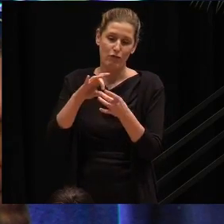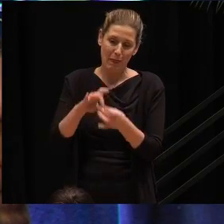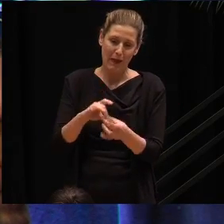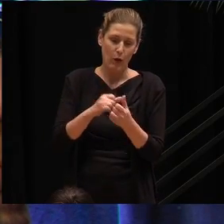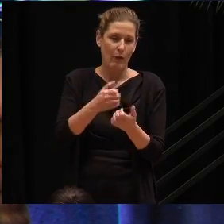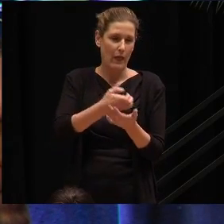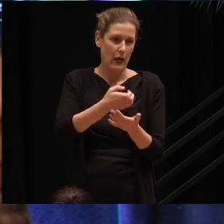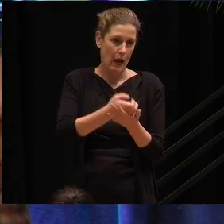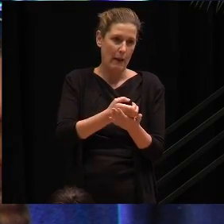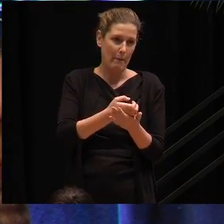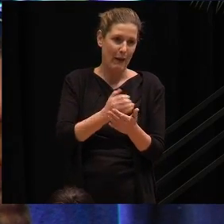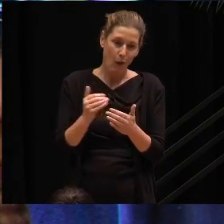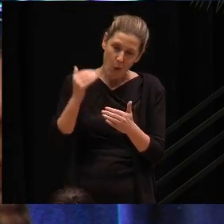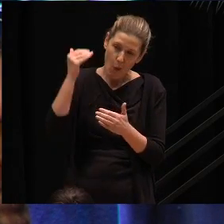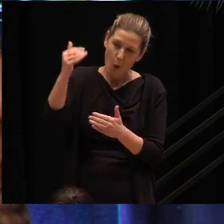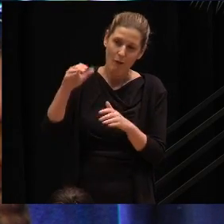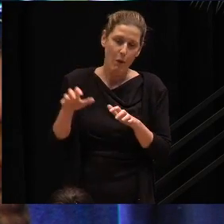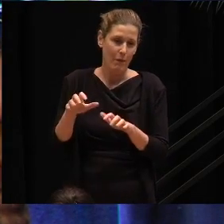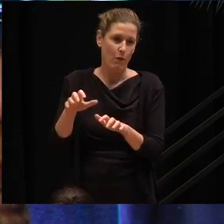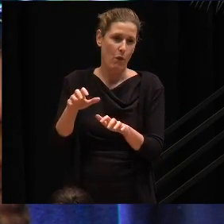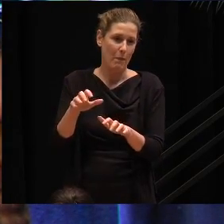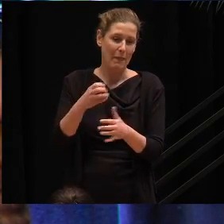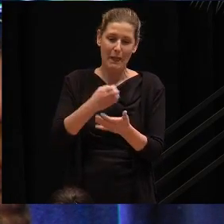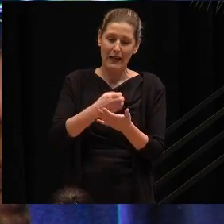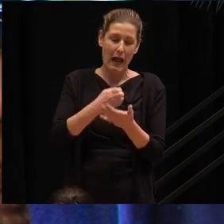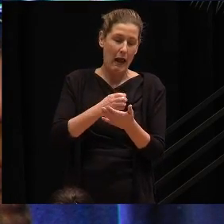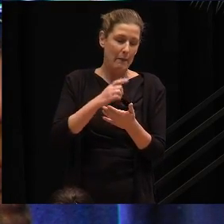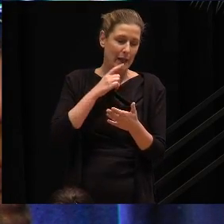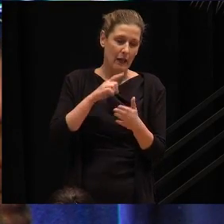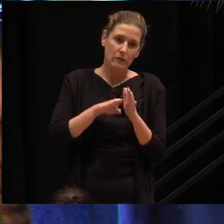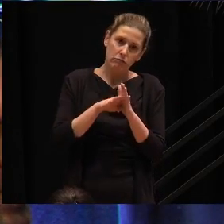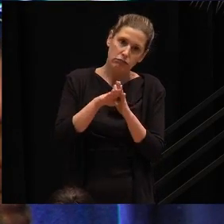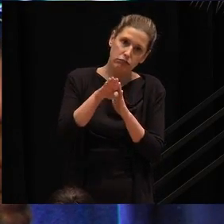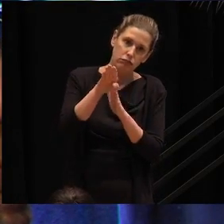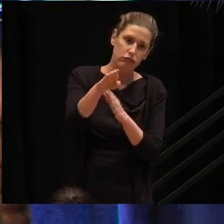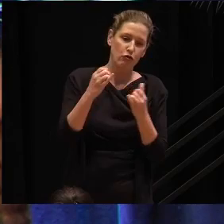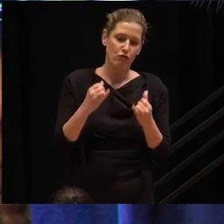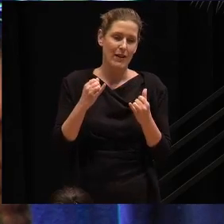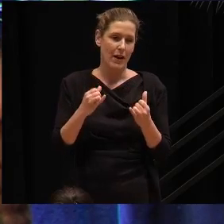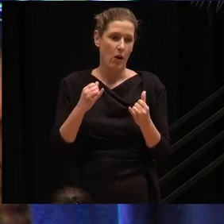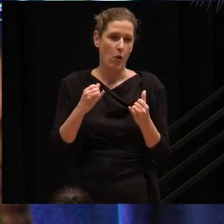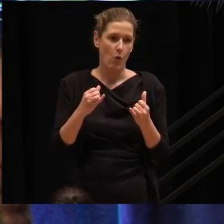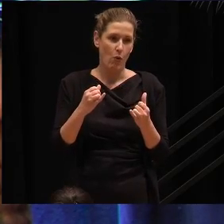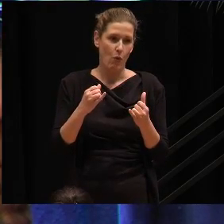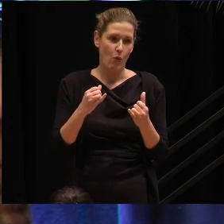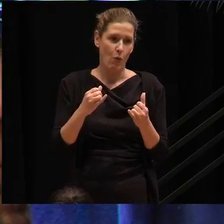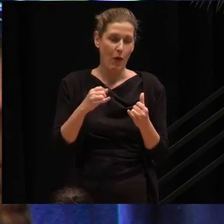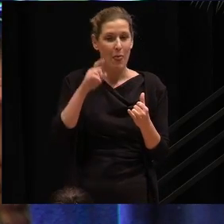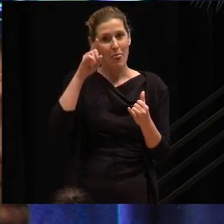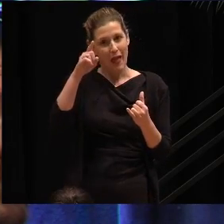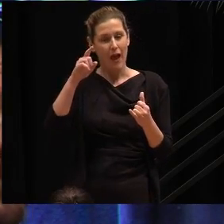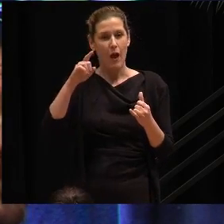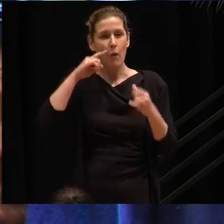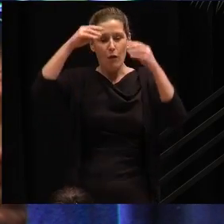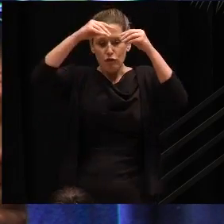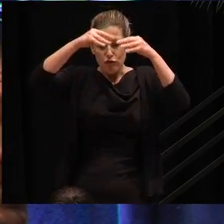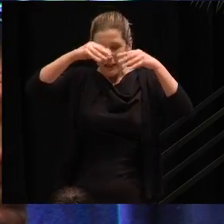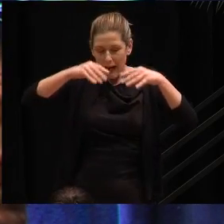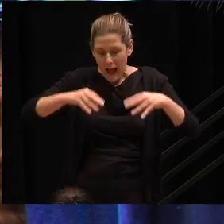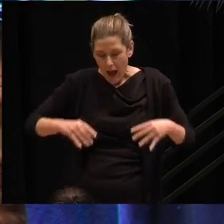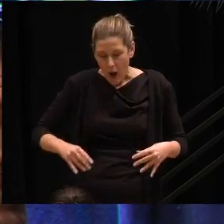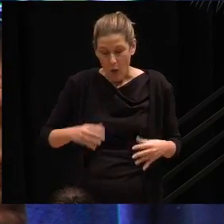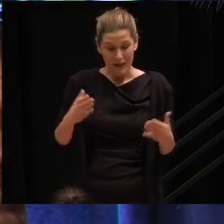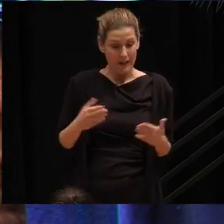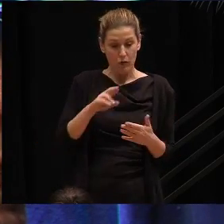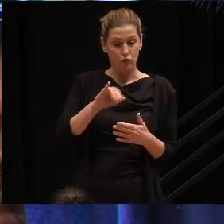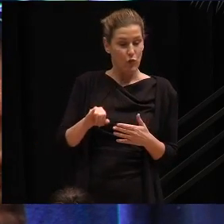economy. Overperforming. The economy is booming right now. It's booming. It's trickling down right here in Rhode Island,